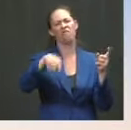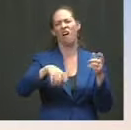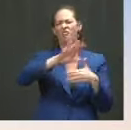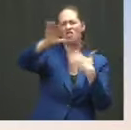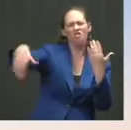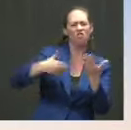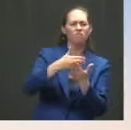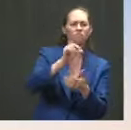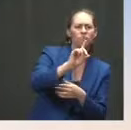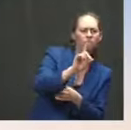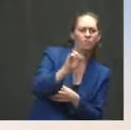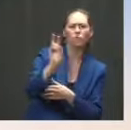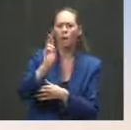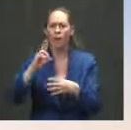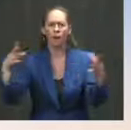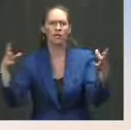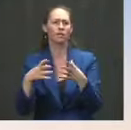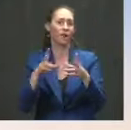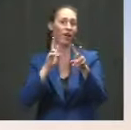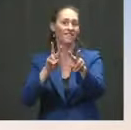on the other side of the aisle as well. Go ahead. I we got to keep going. Go ahead.